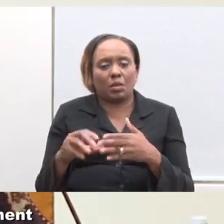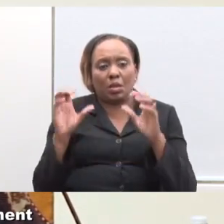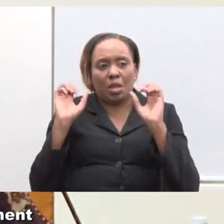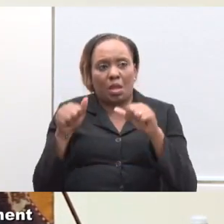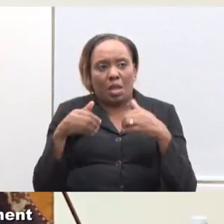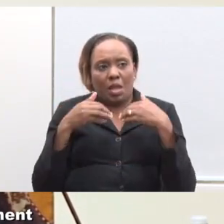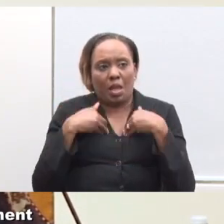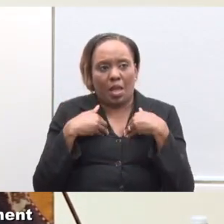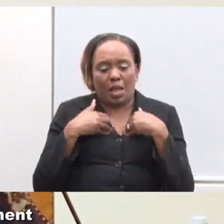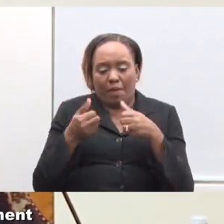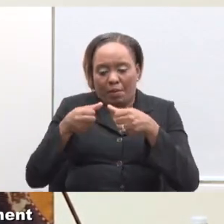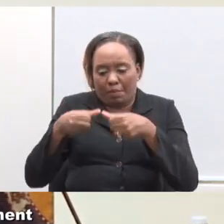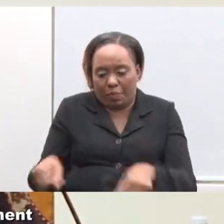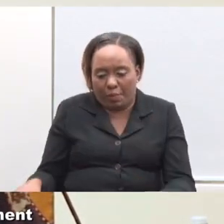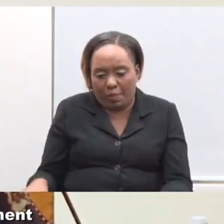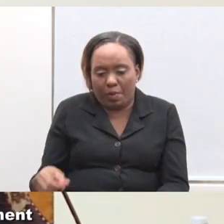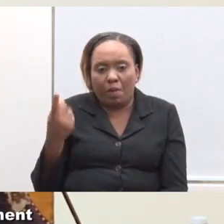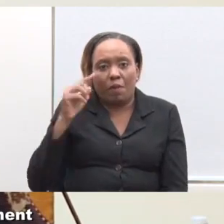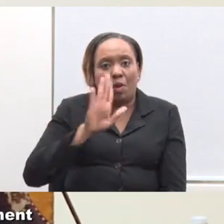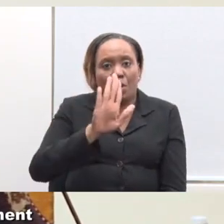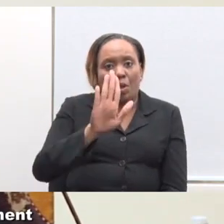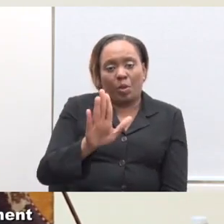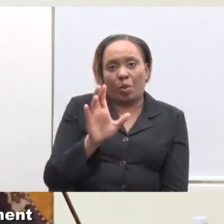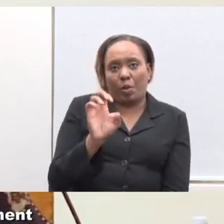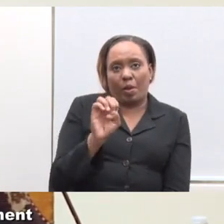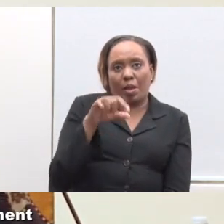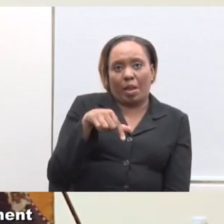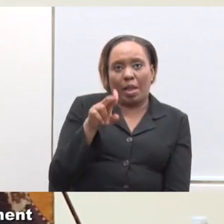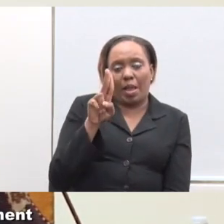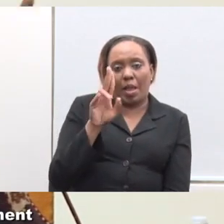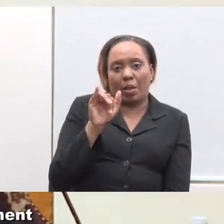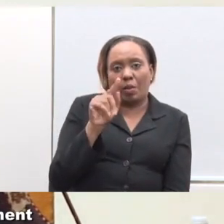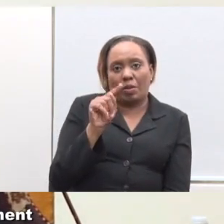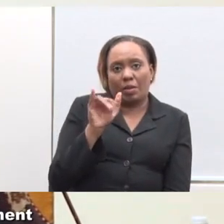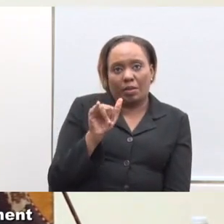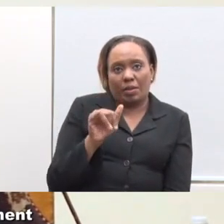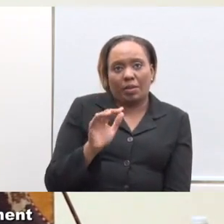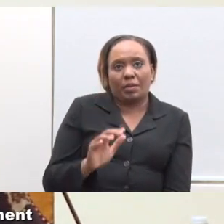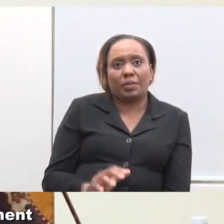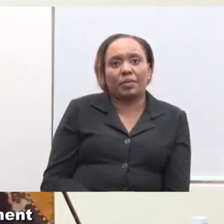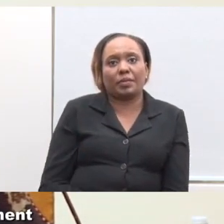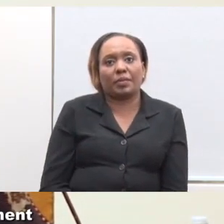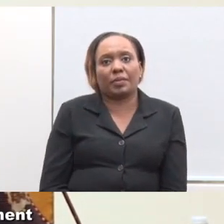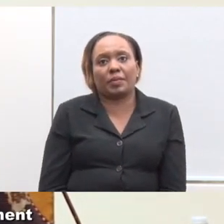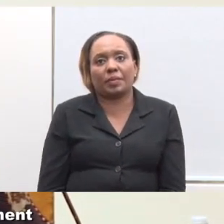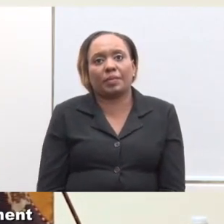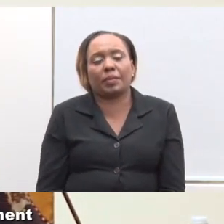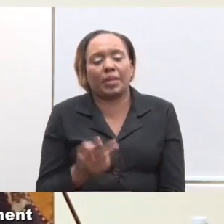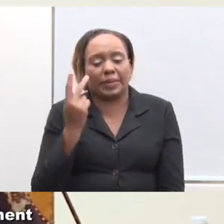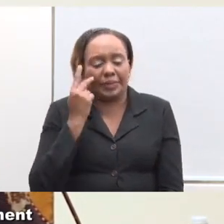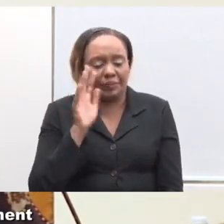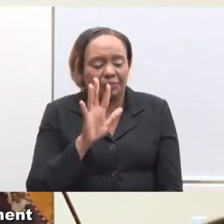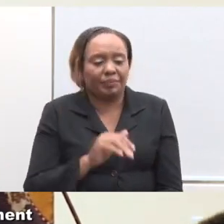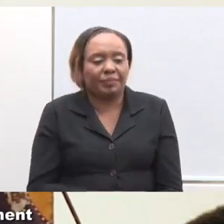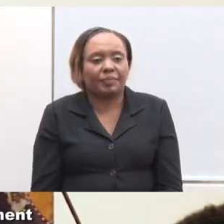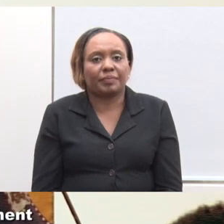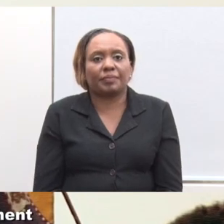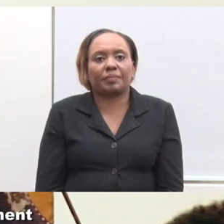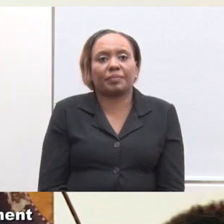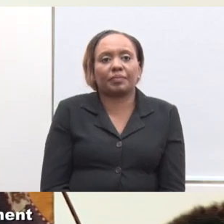equity to determine your entitlement to the mortgage. So let's look and see what we're talking about.